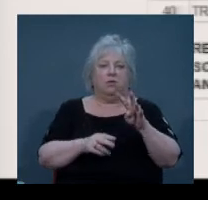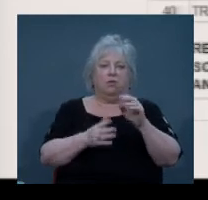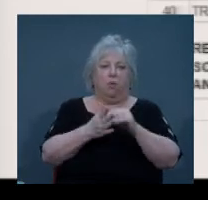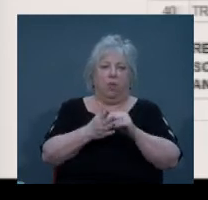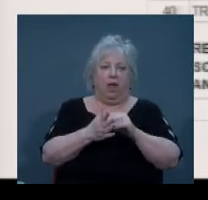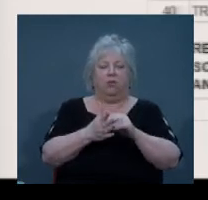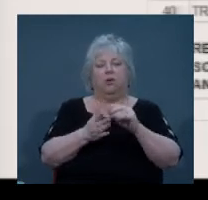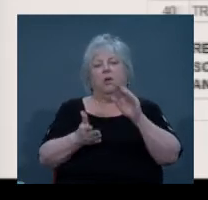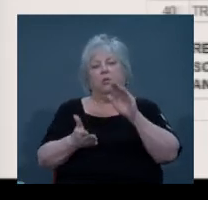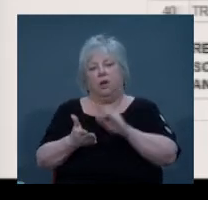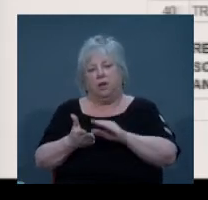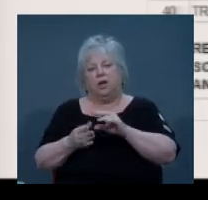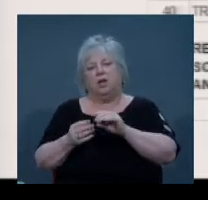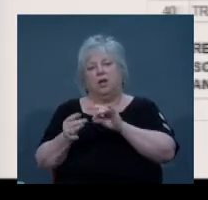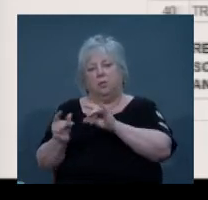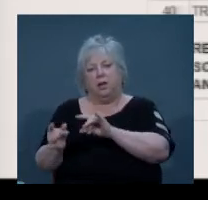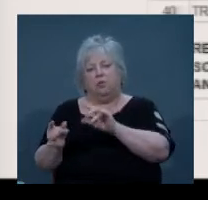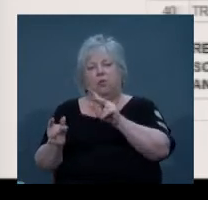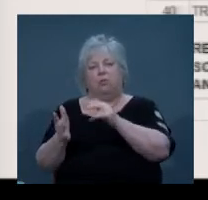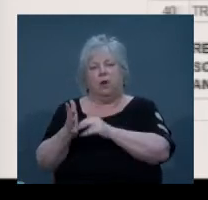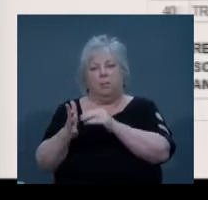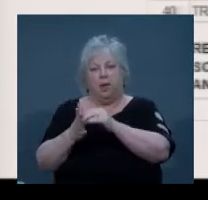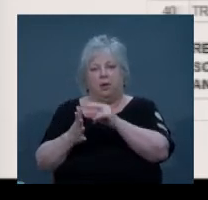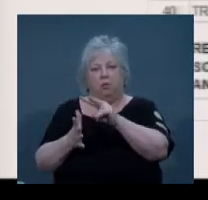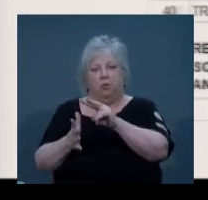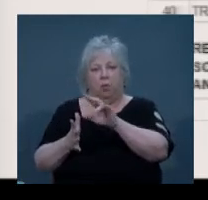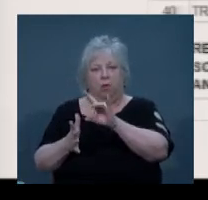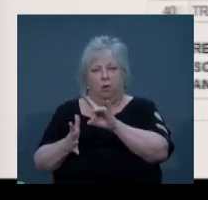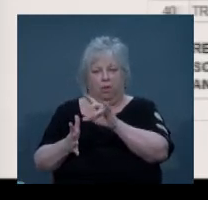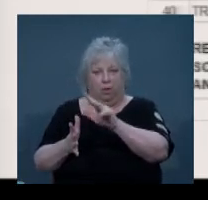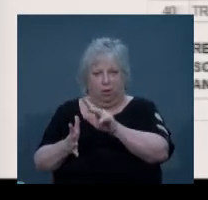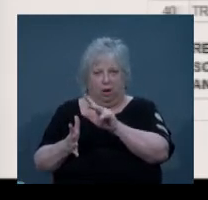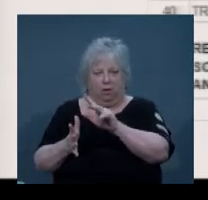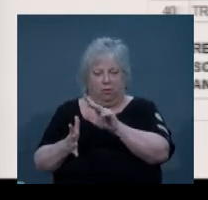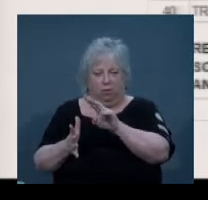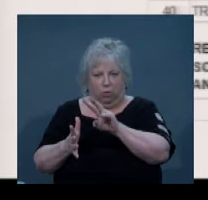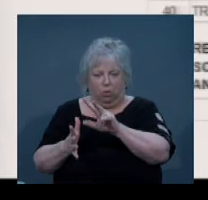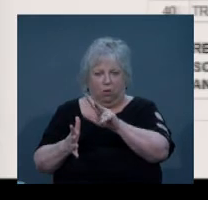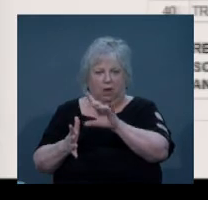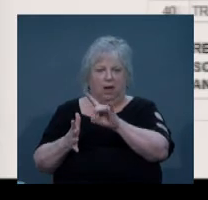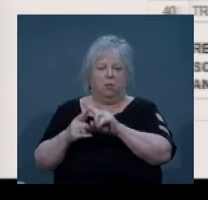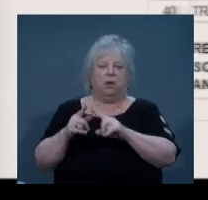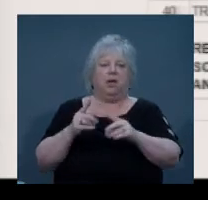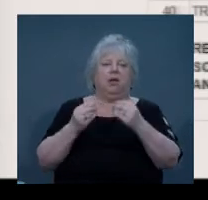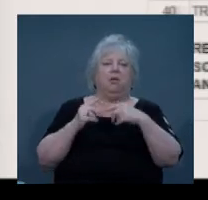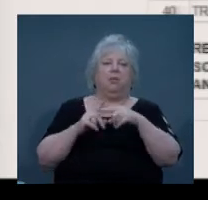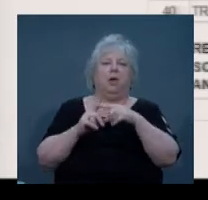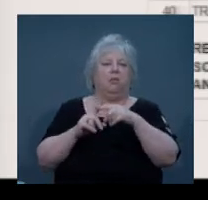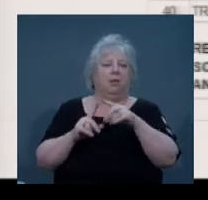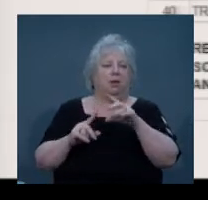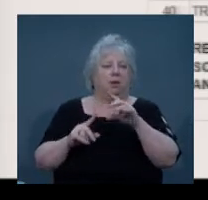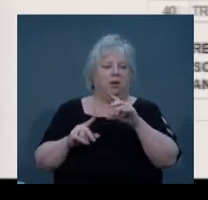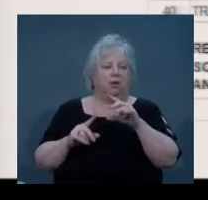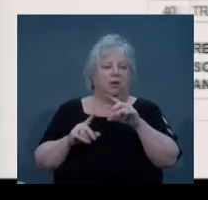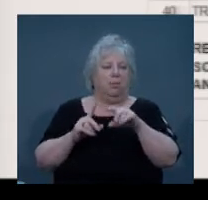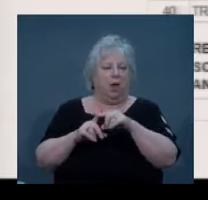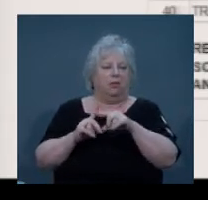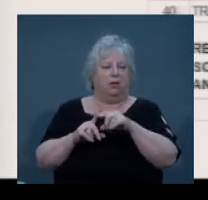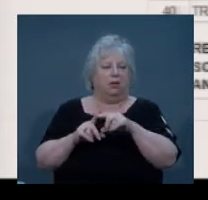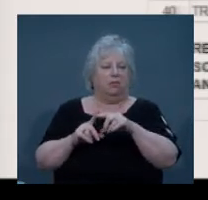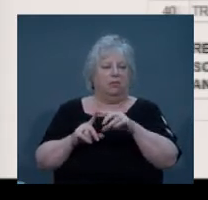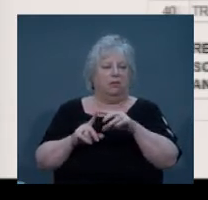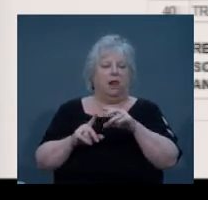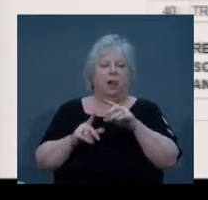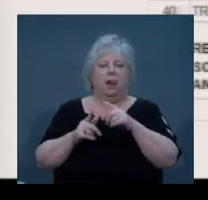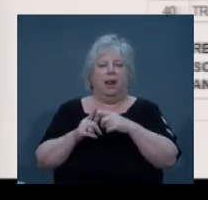the reduction in expenditures of $3,238,000, which would give us a positive of $3,743,000. And then we